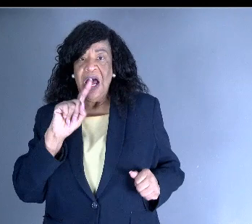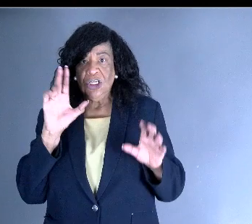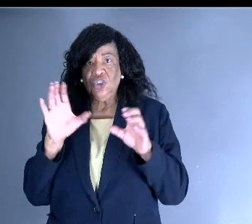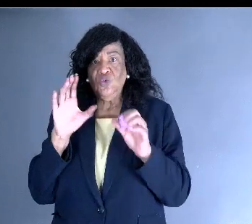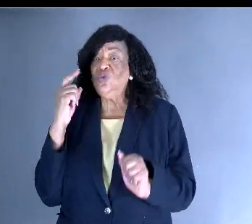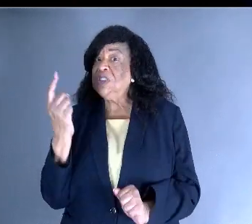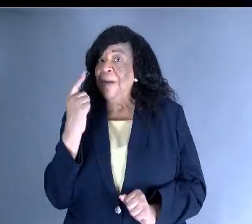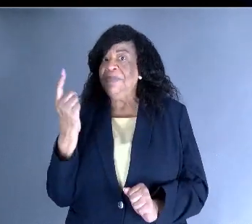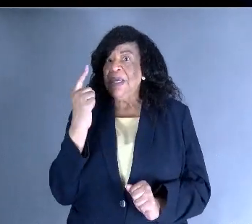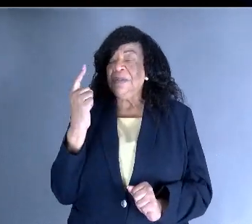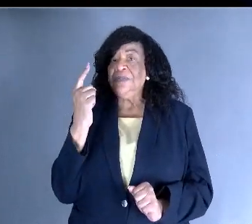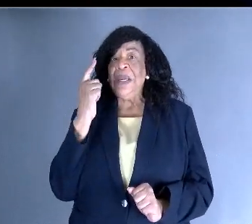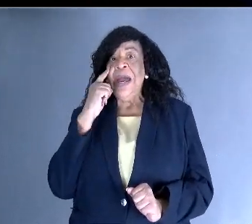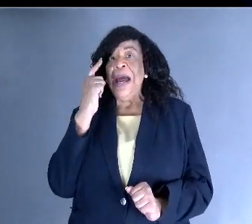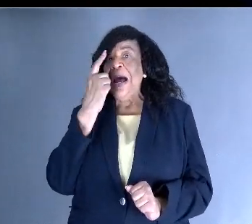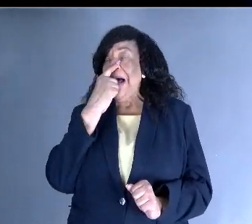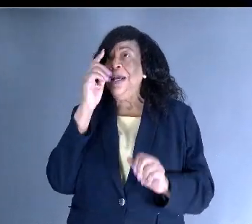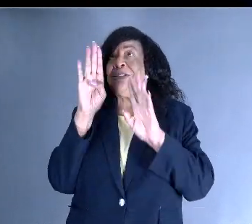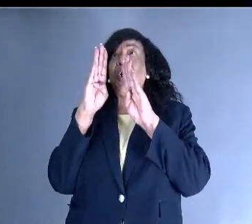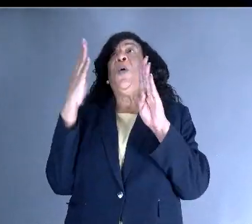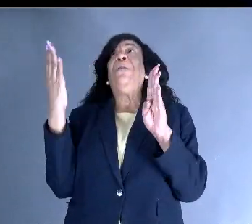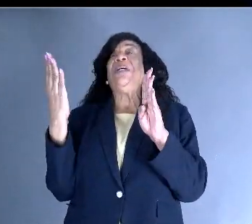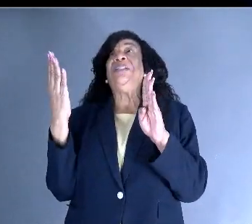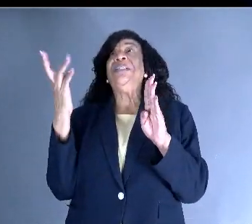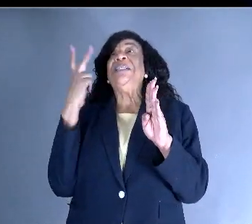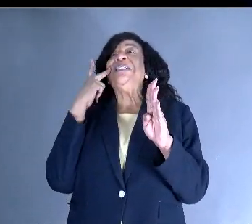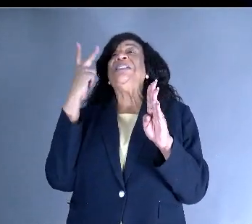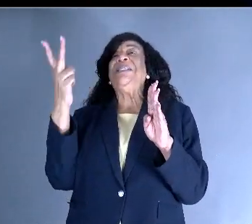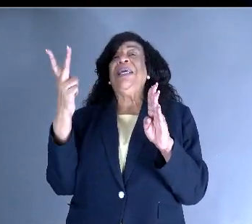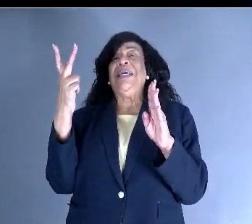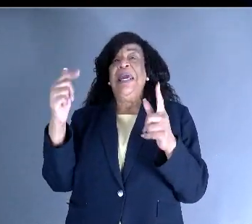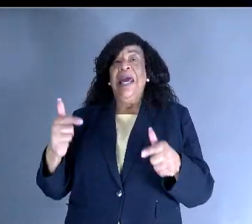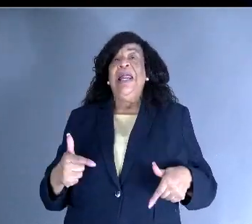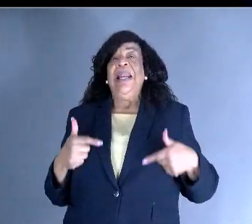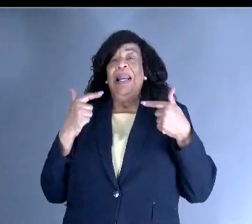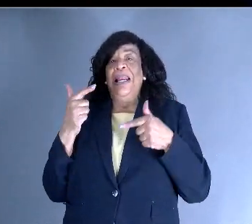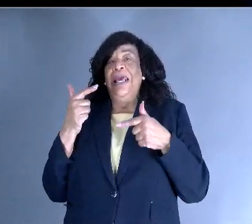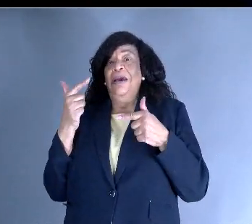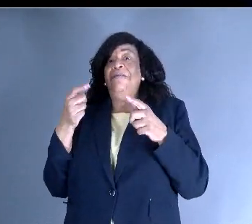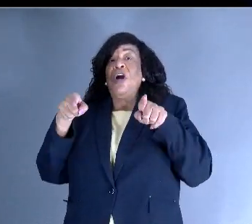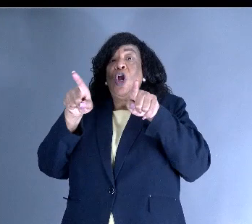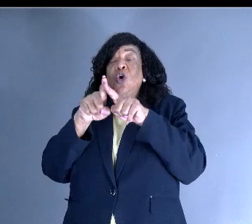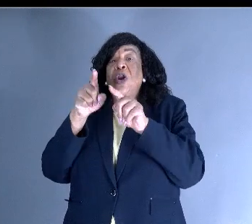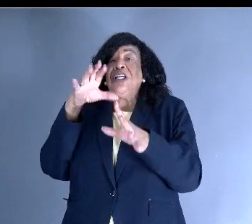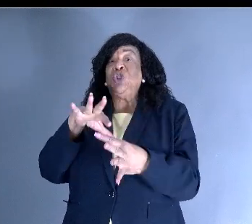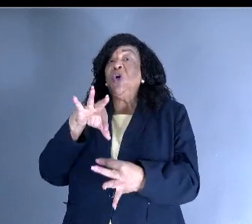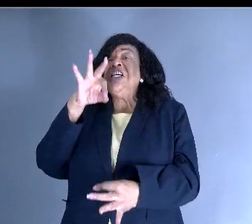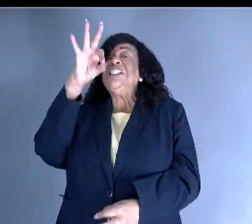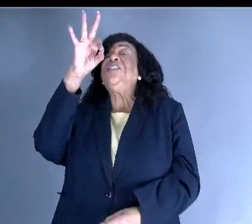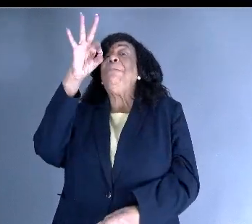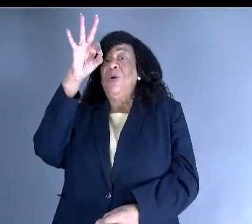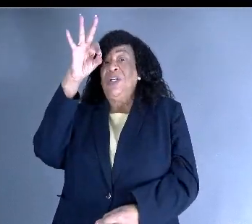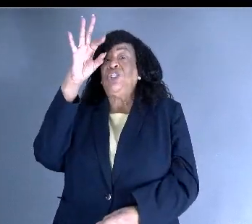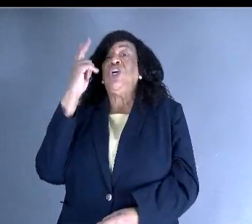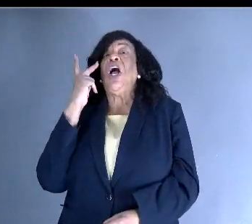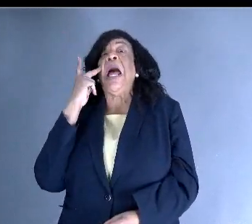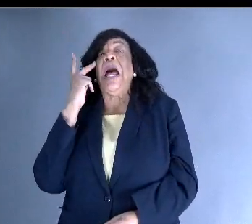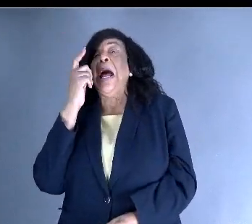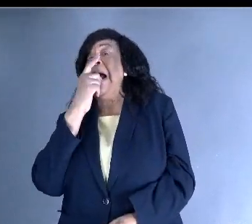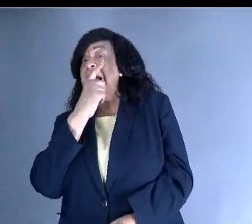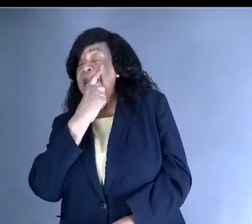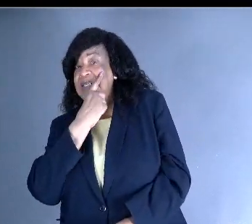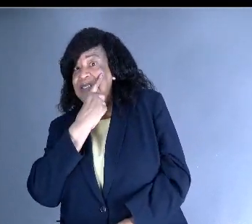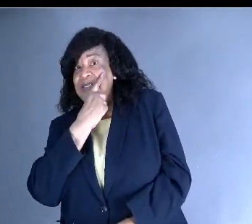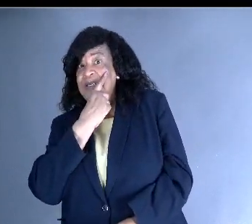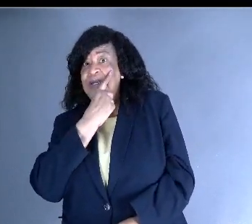see may we walk in the prophetic understanding of Habakkuk 2 that we should write the vision down make it plain so the readers